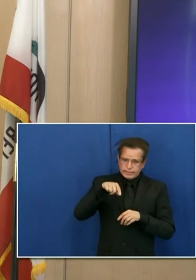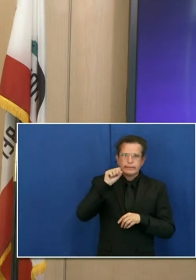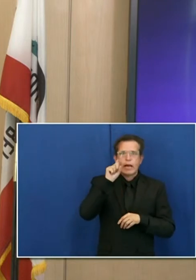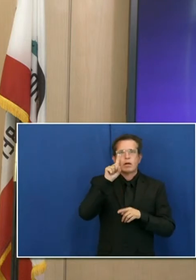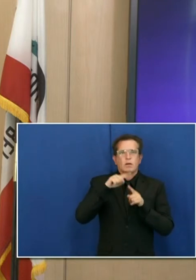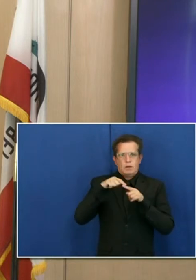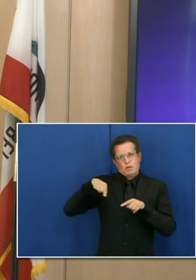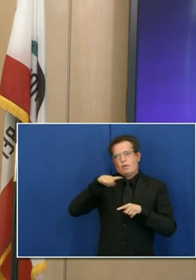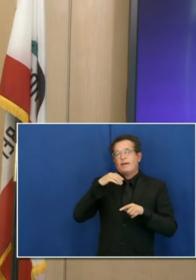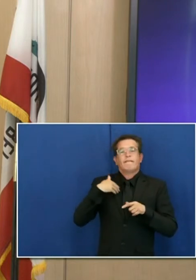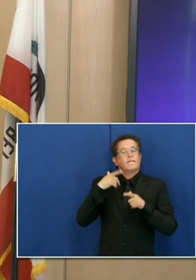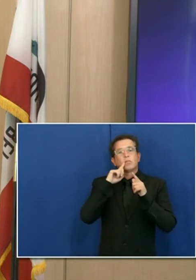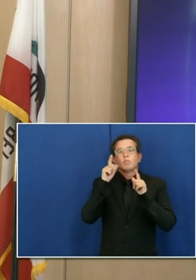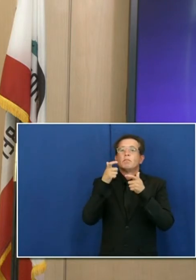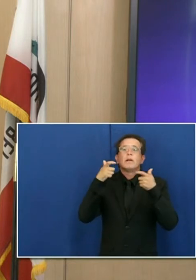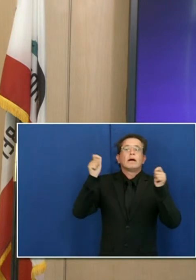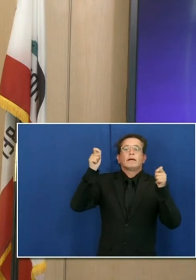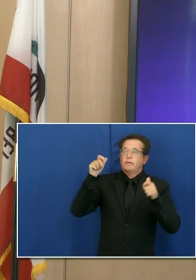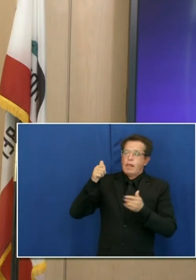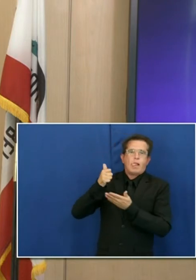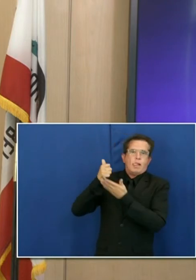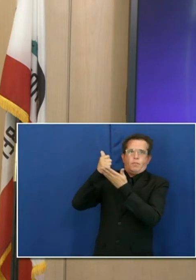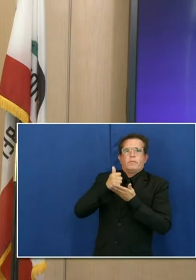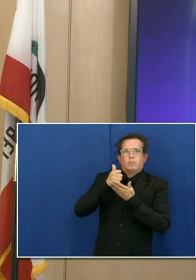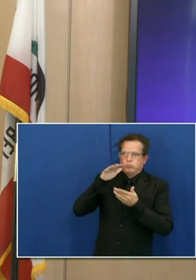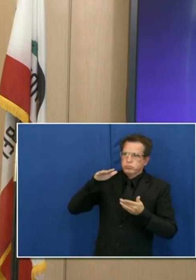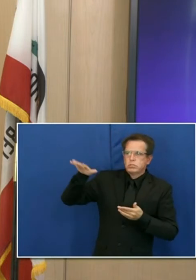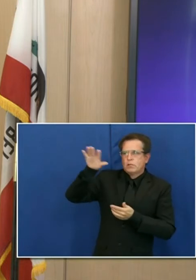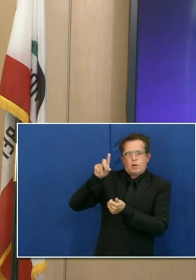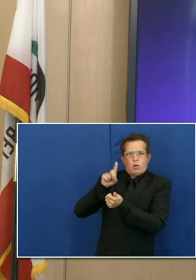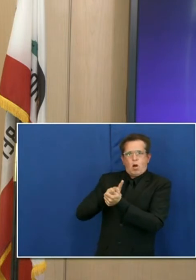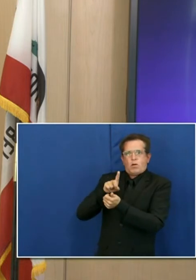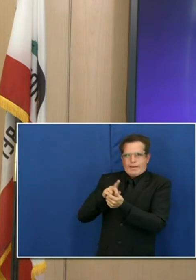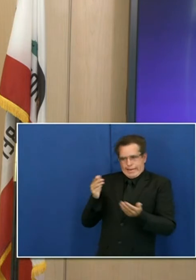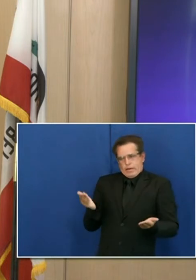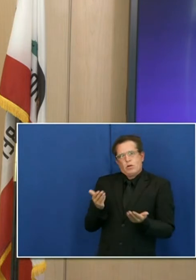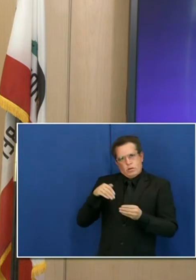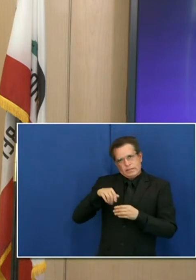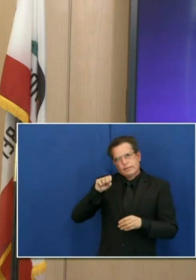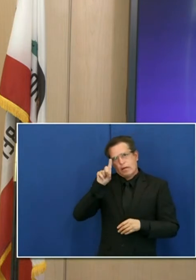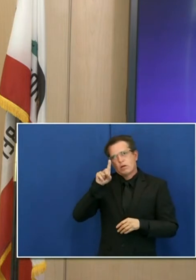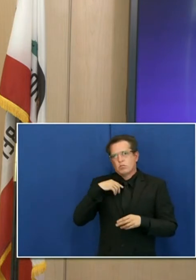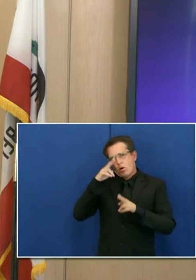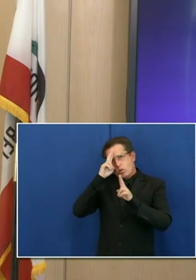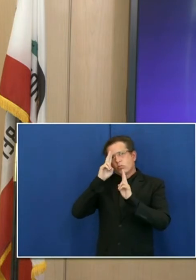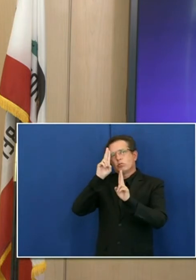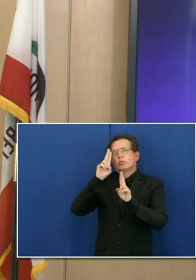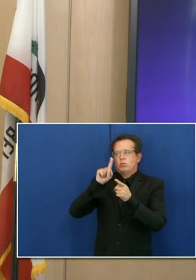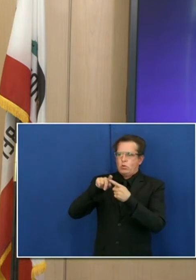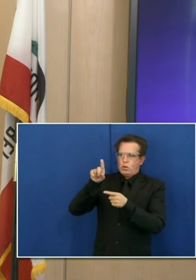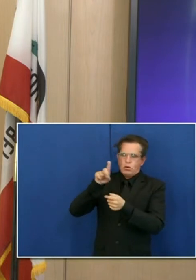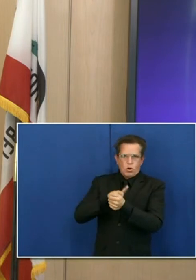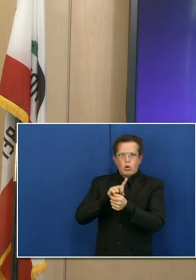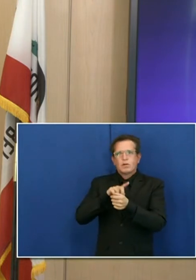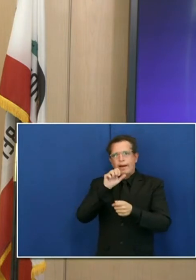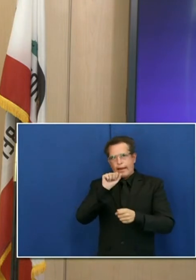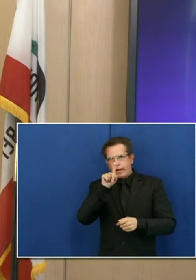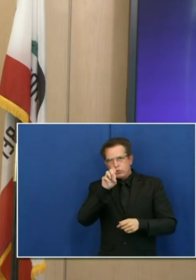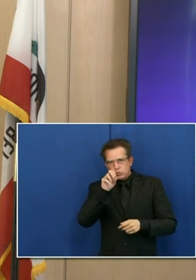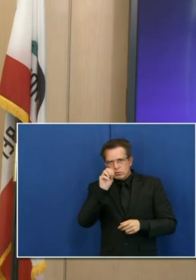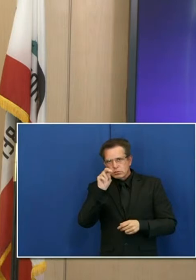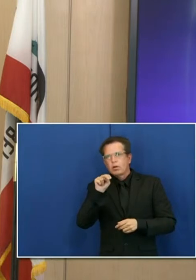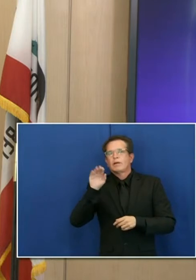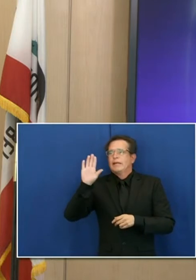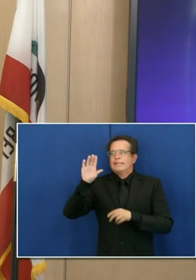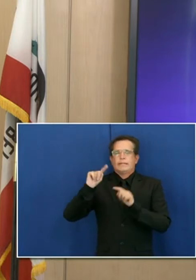of the most robust efforts of this kind in the country, and we're incredibly grateful to Dr. Anderson and his team and